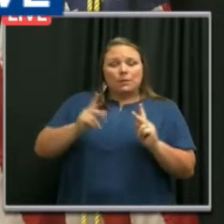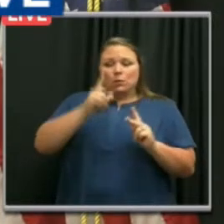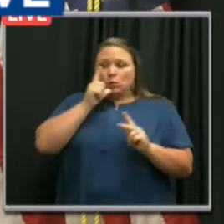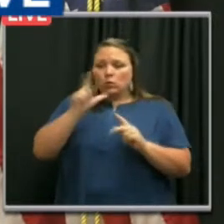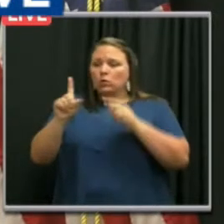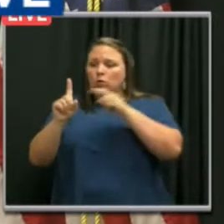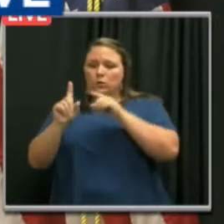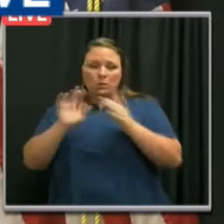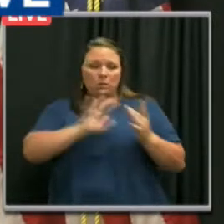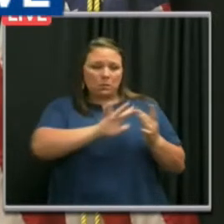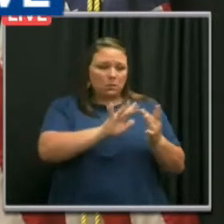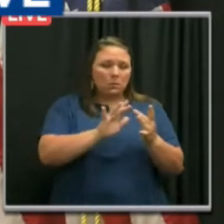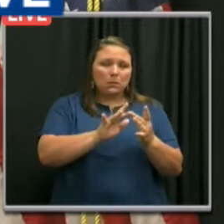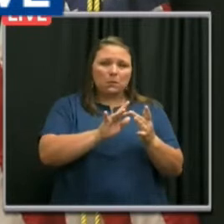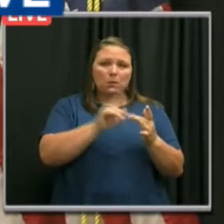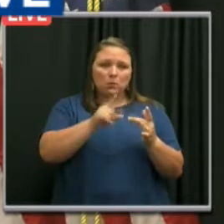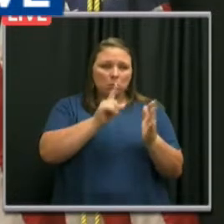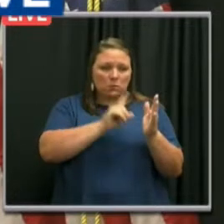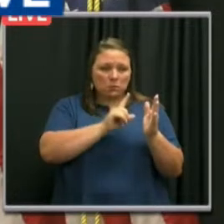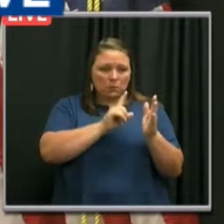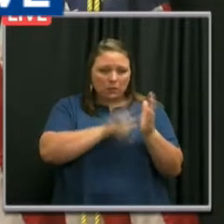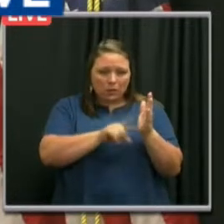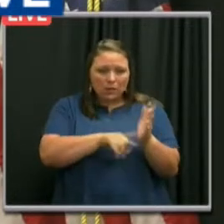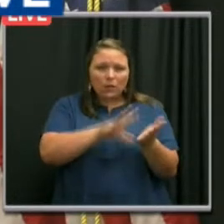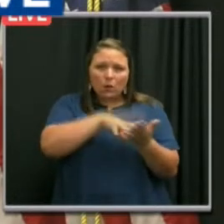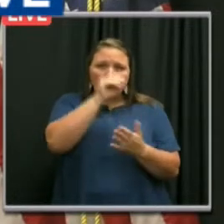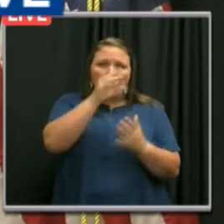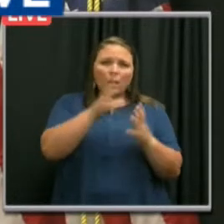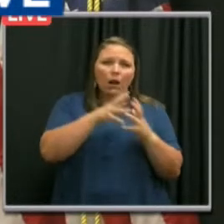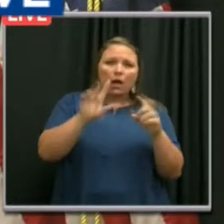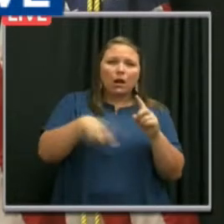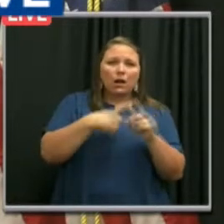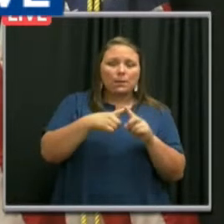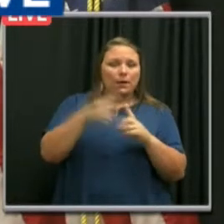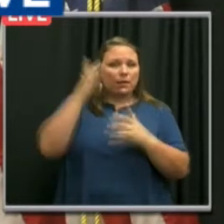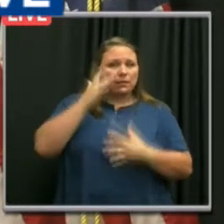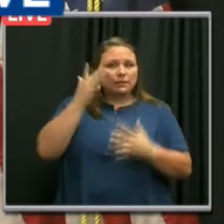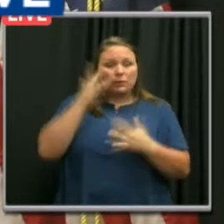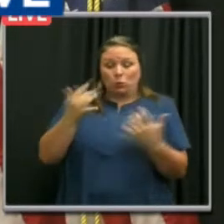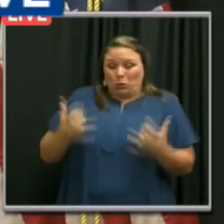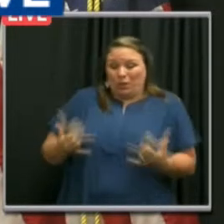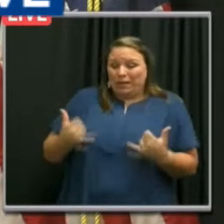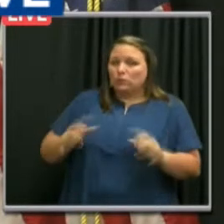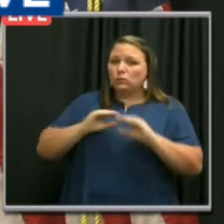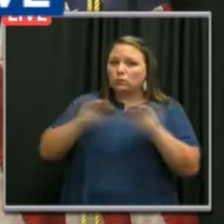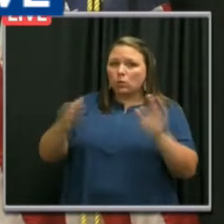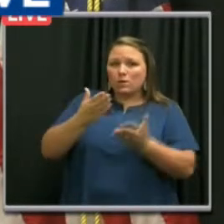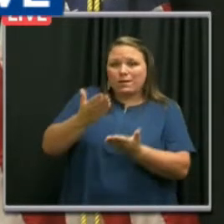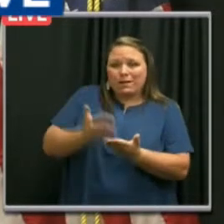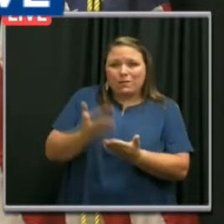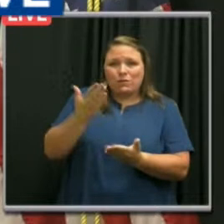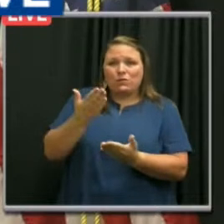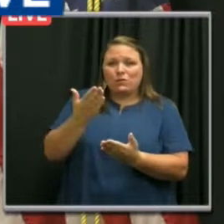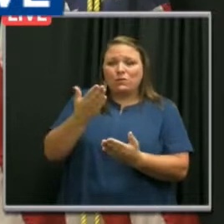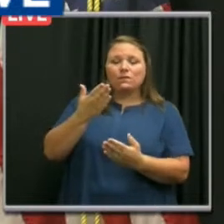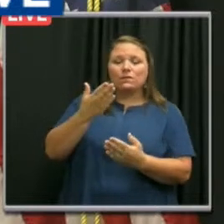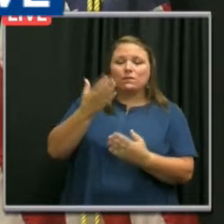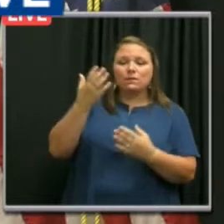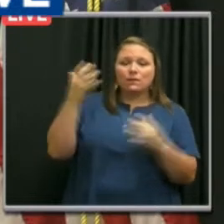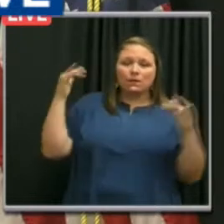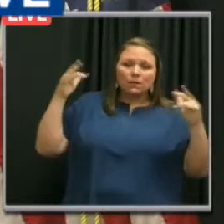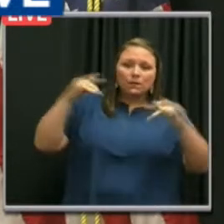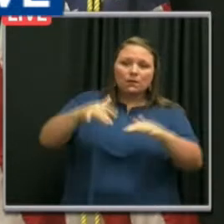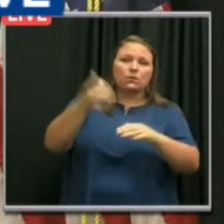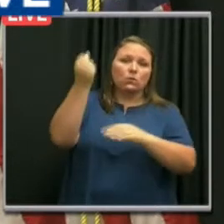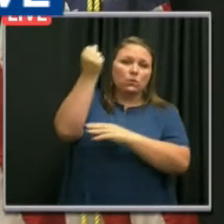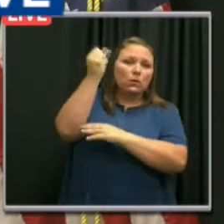know a lot about the disease. Right now, there is no evidence that the demonstrations themselves have led to